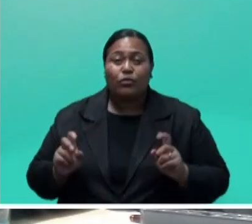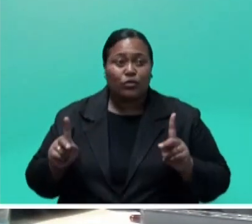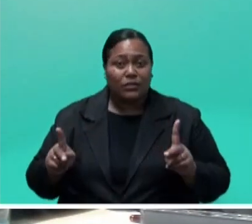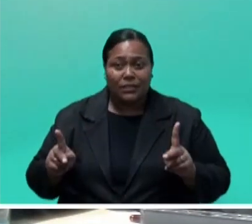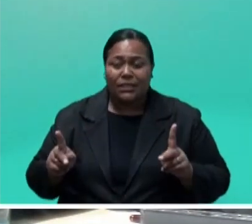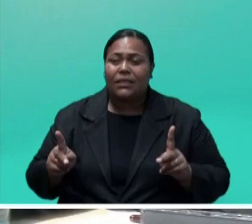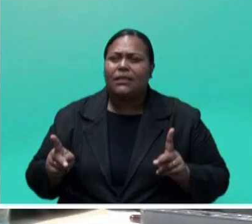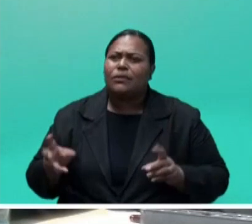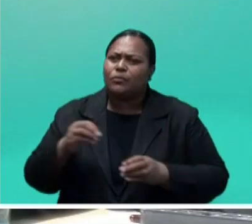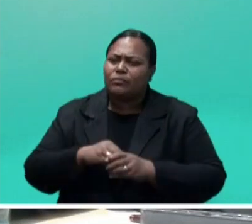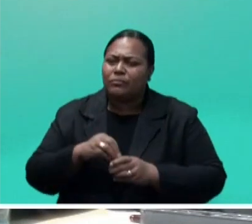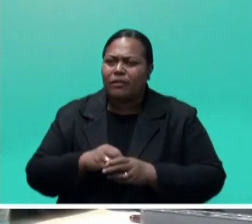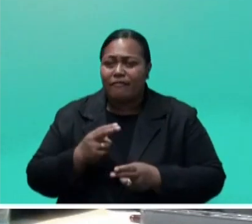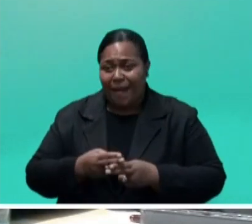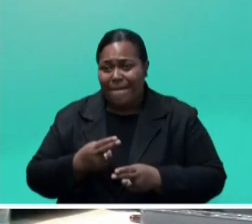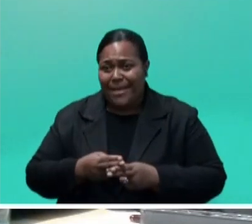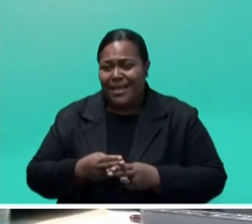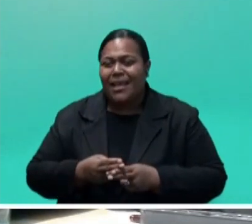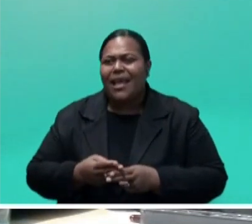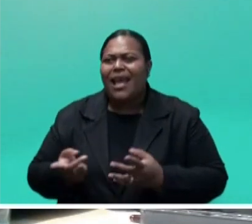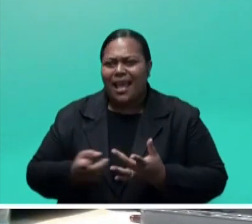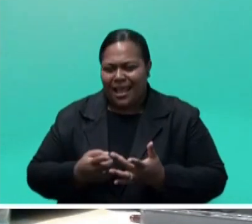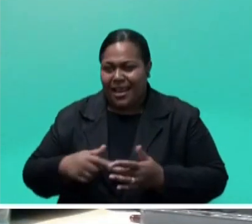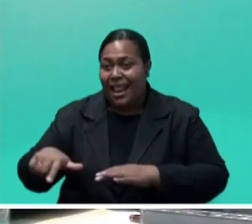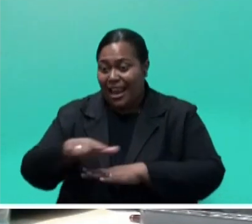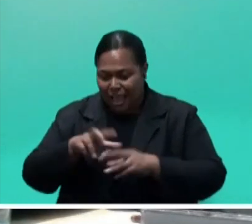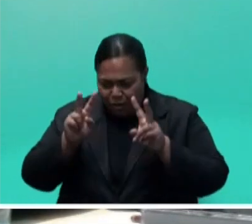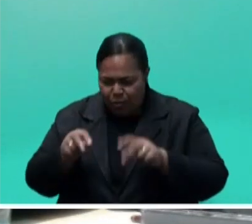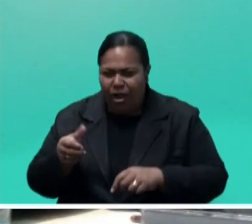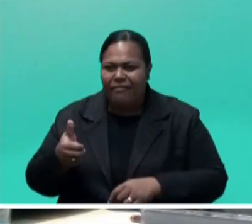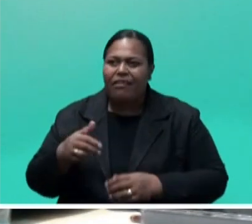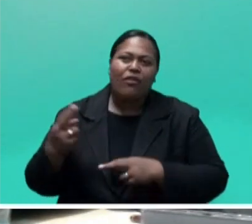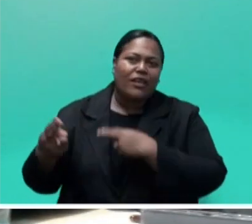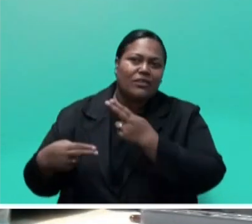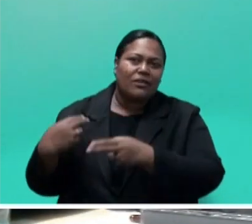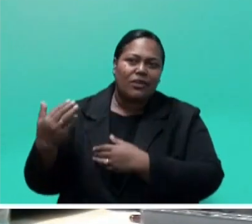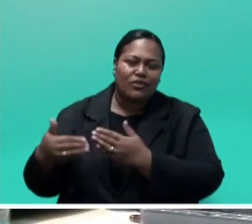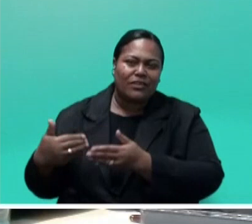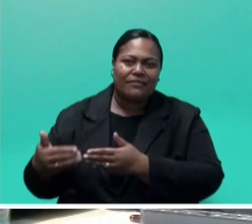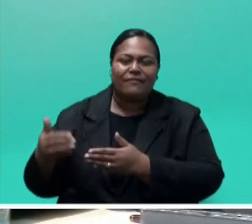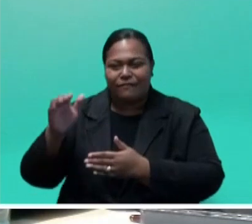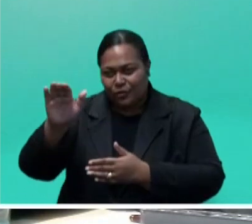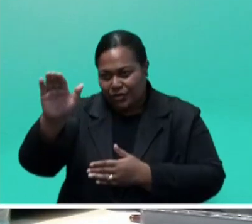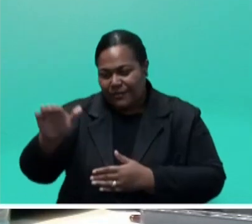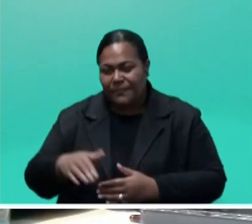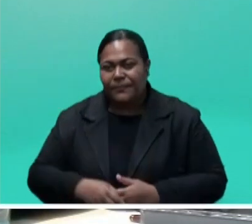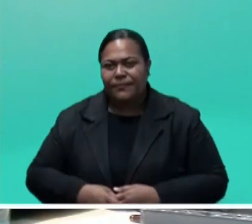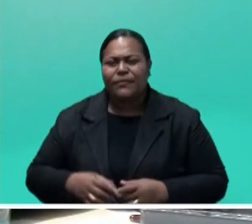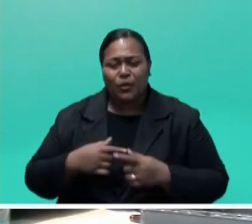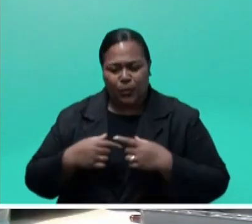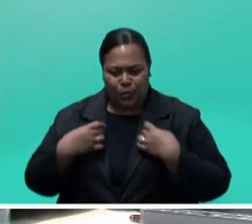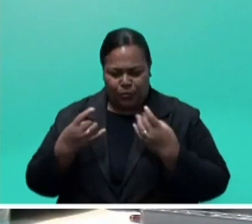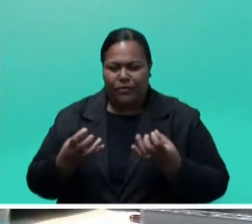cane farming and make use of the land for income generation. And importantly, Mr. Speaker, say, we are ready to provide